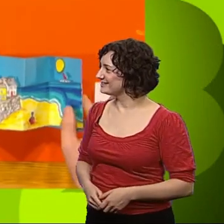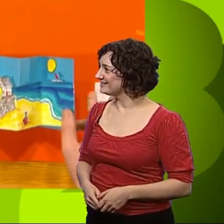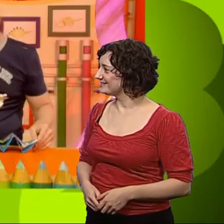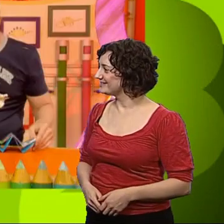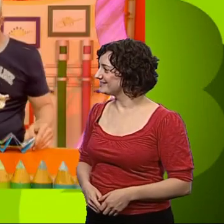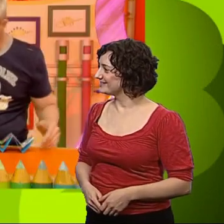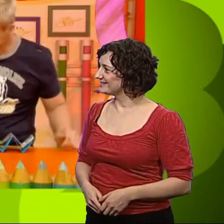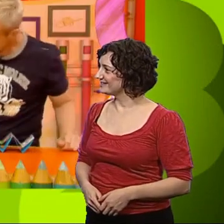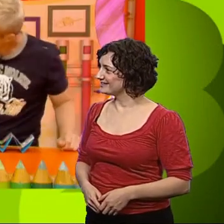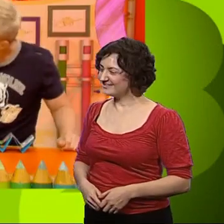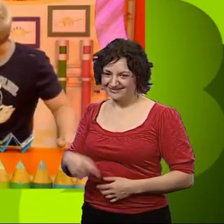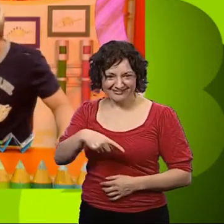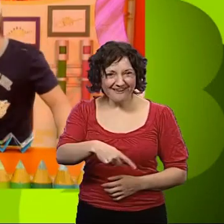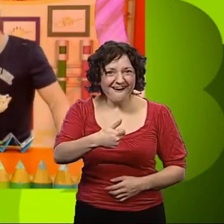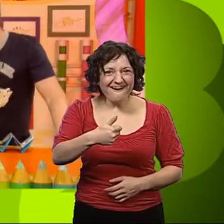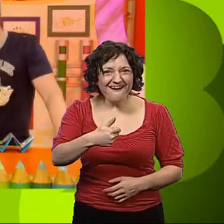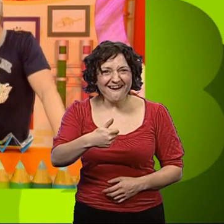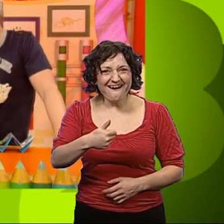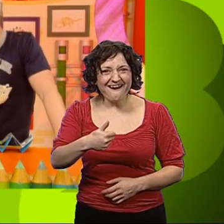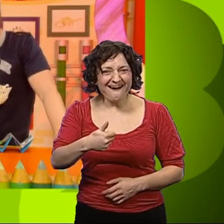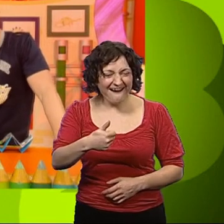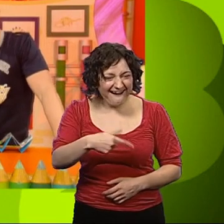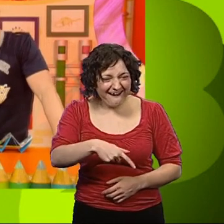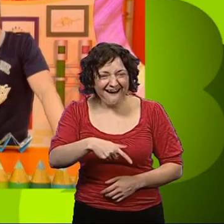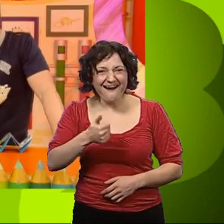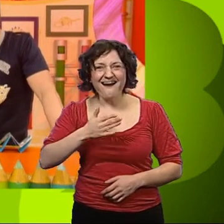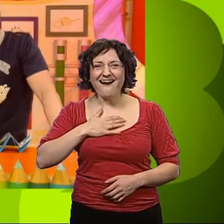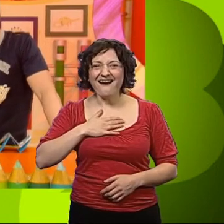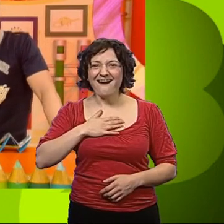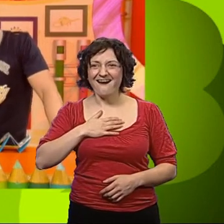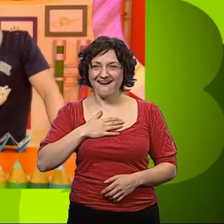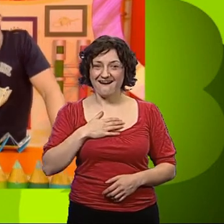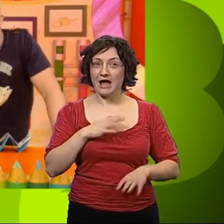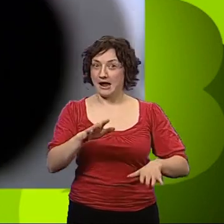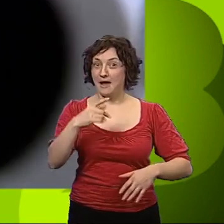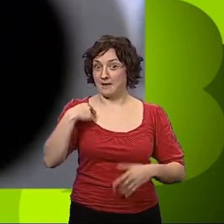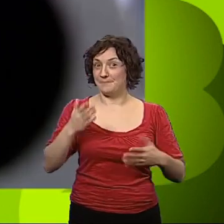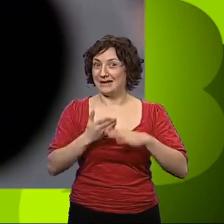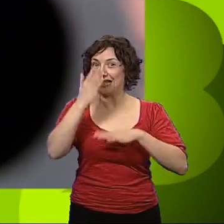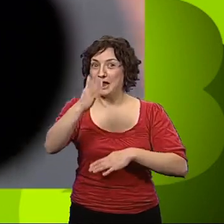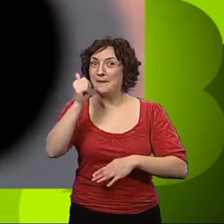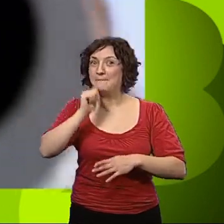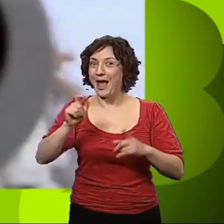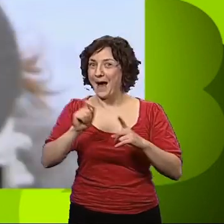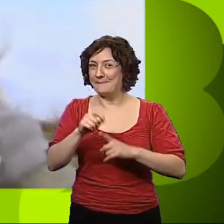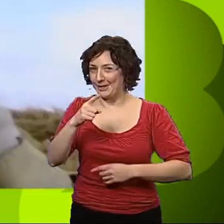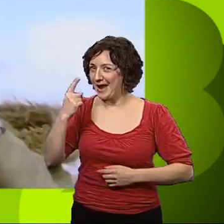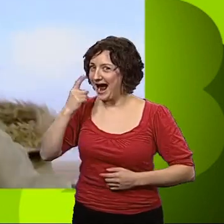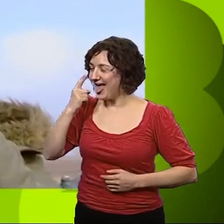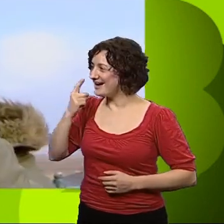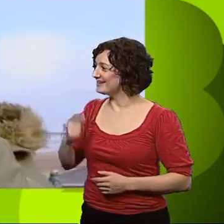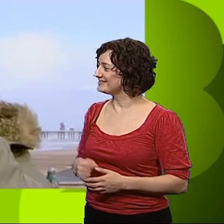Oh, that's lovely. Oh, I love the seaside too. Look at what I got up to when I went to Blackpool. What a beautiful day.